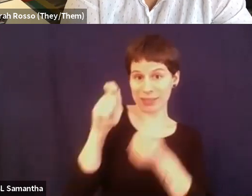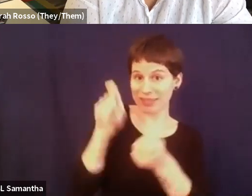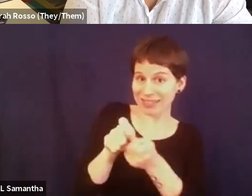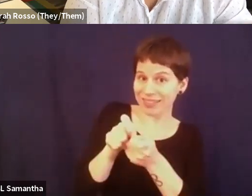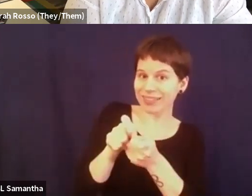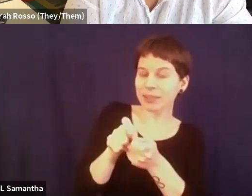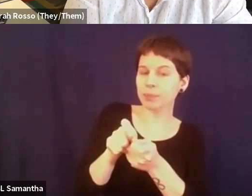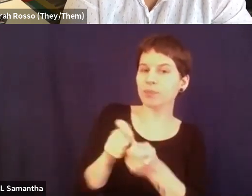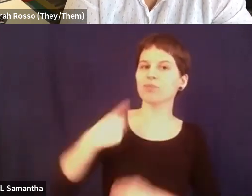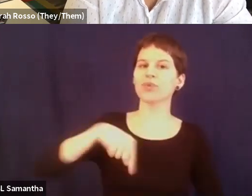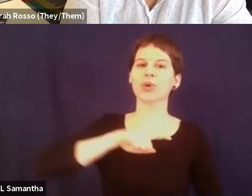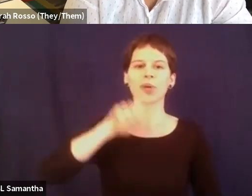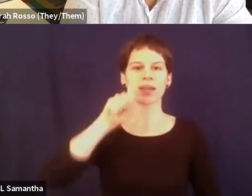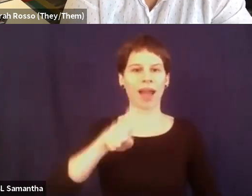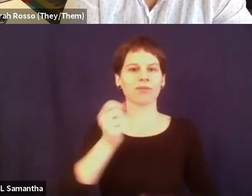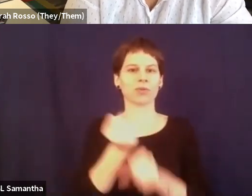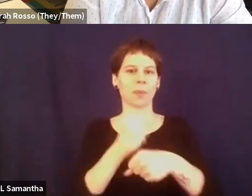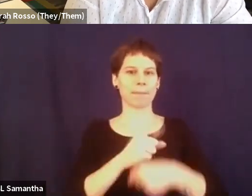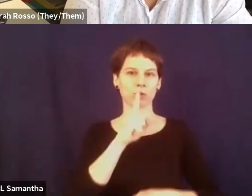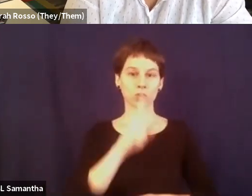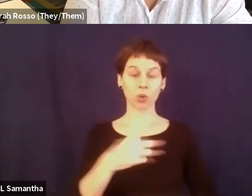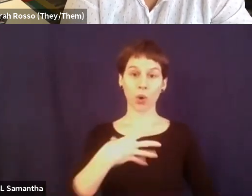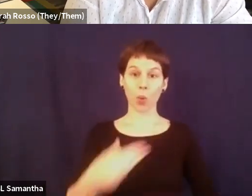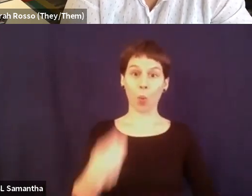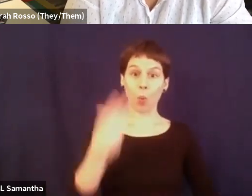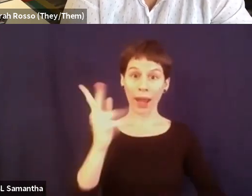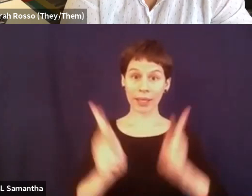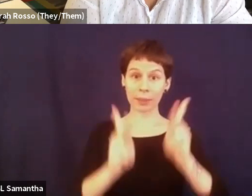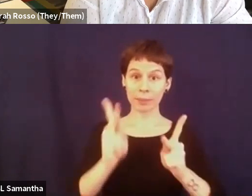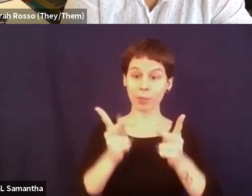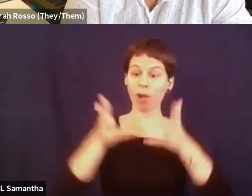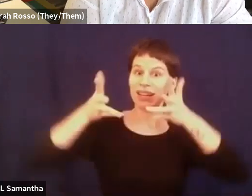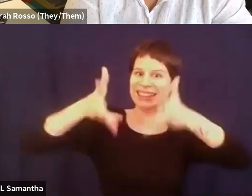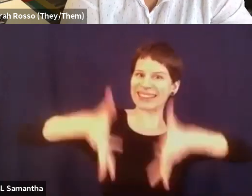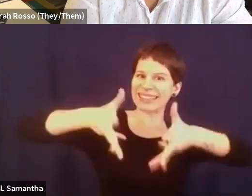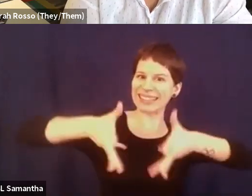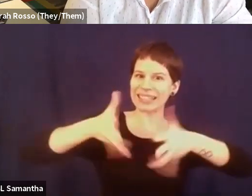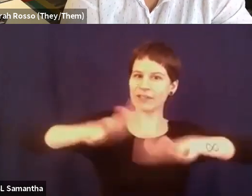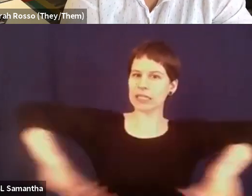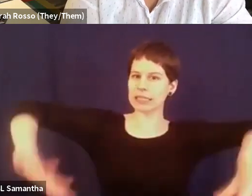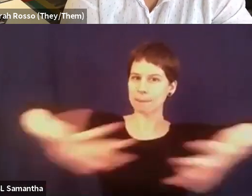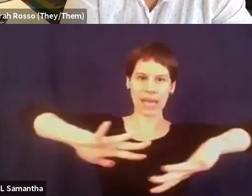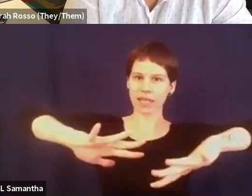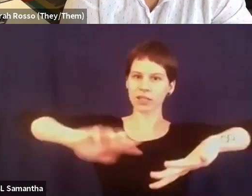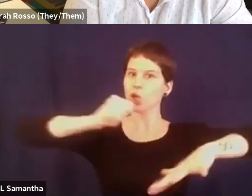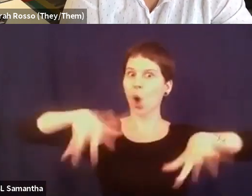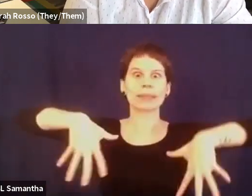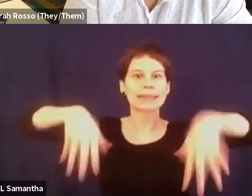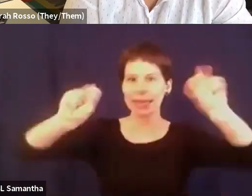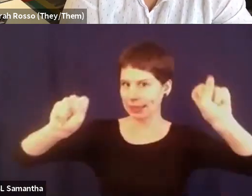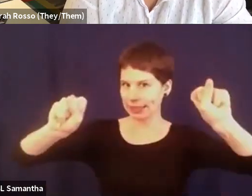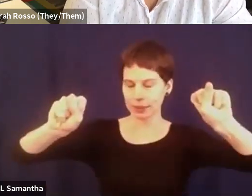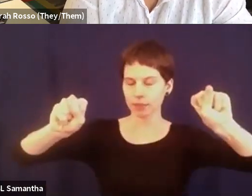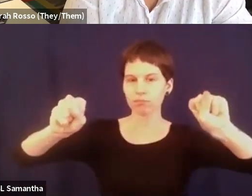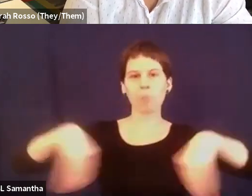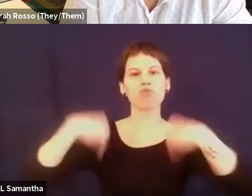sure that the white folks in the room are leaving space, that they're providing access, that they're providing resources, but they're not taking up the space. And so we need to be